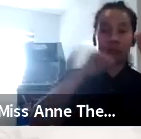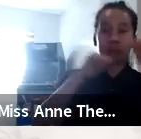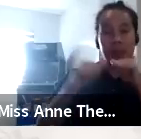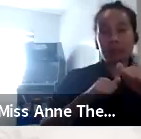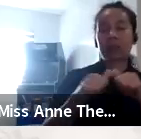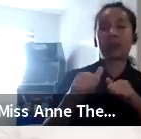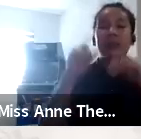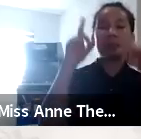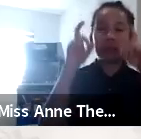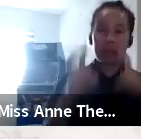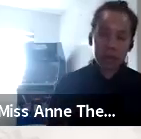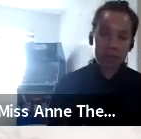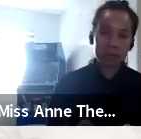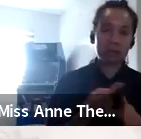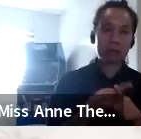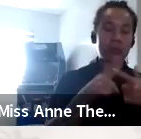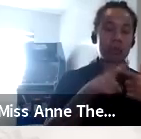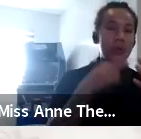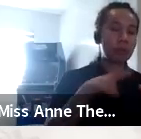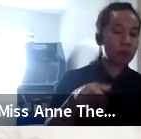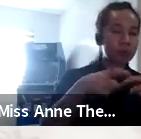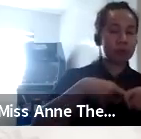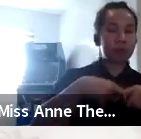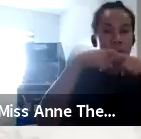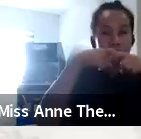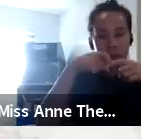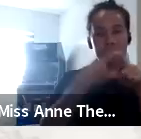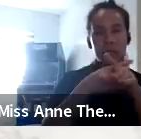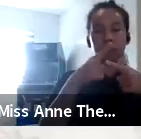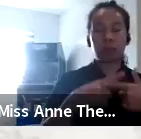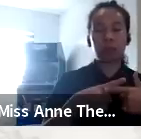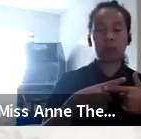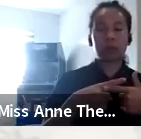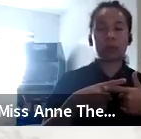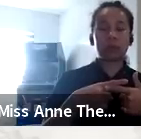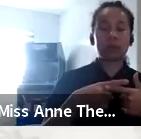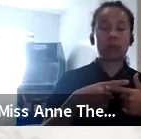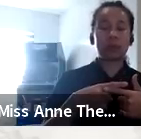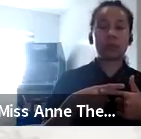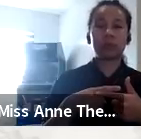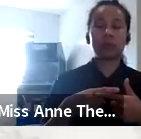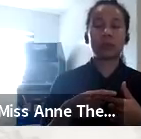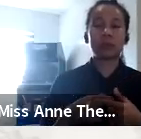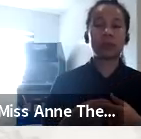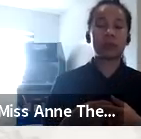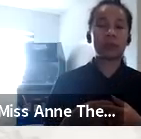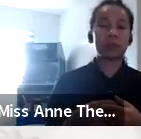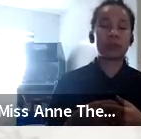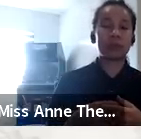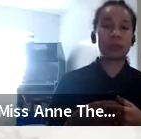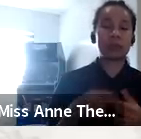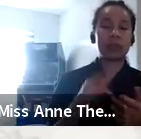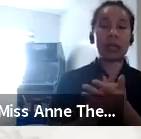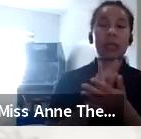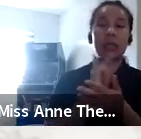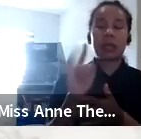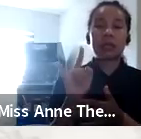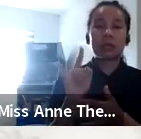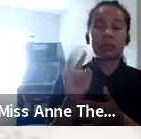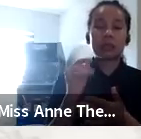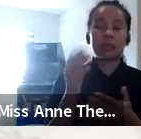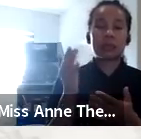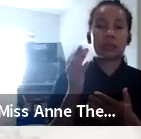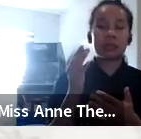were waived in some schools and even postponed by some agencies. So that's a leap of faith